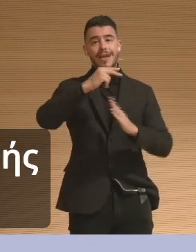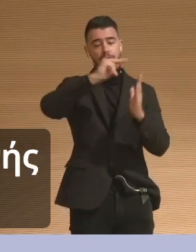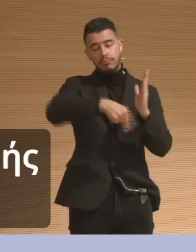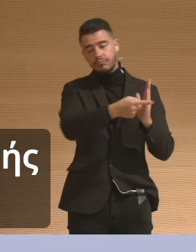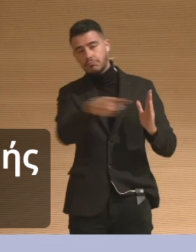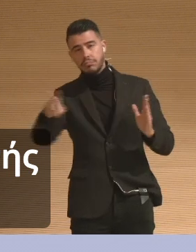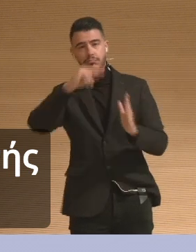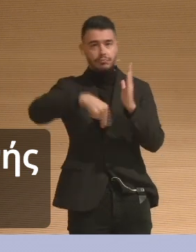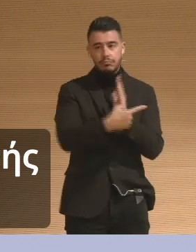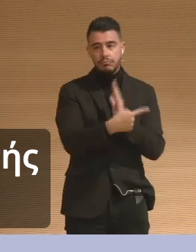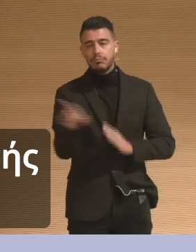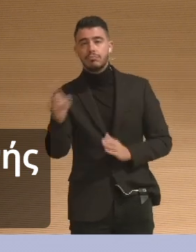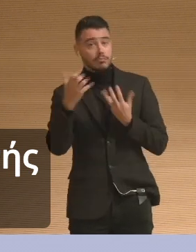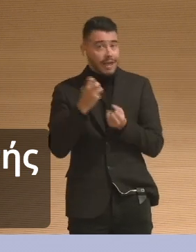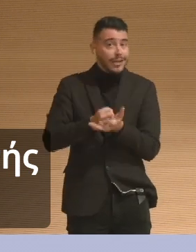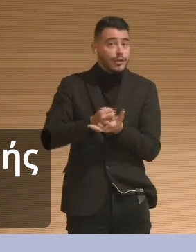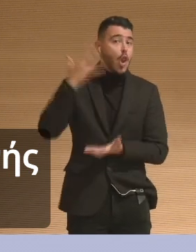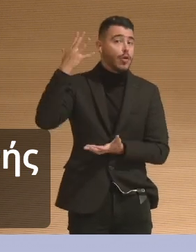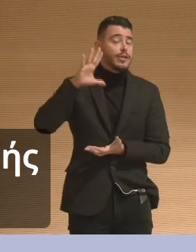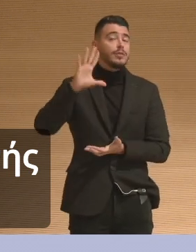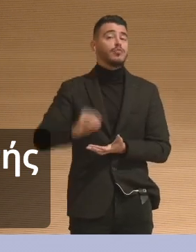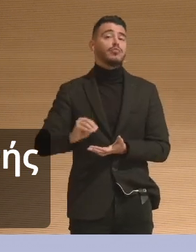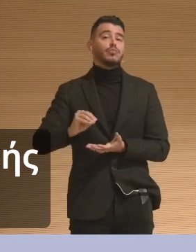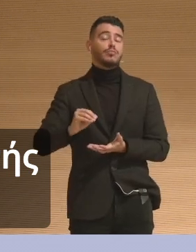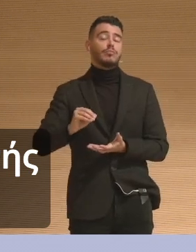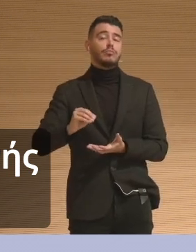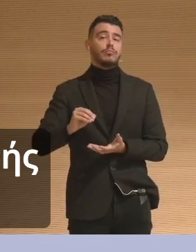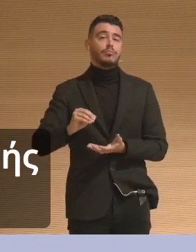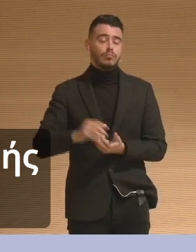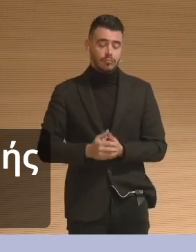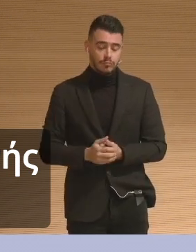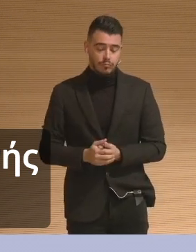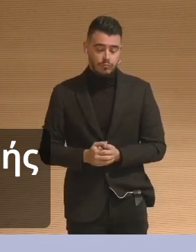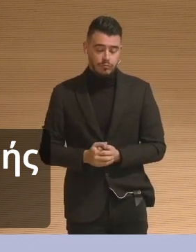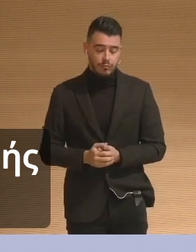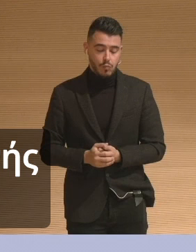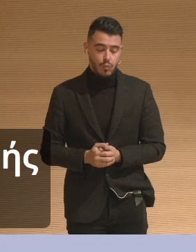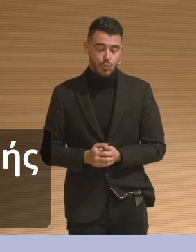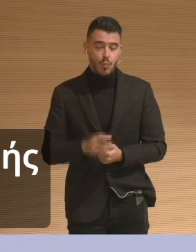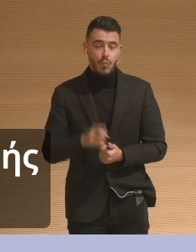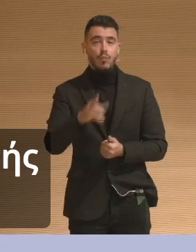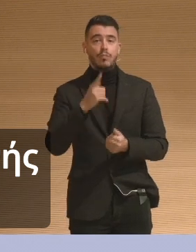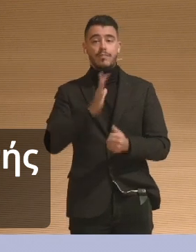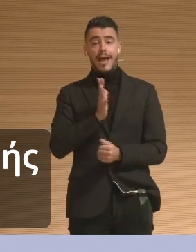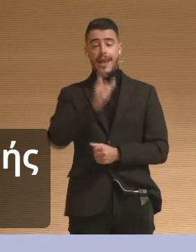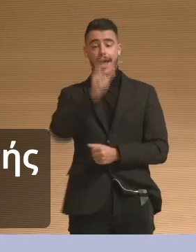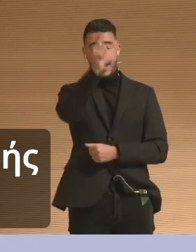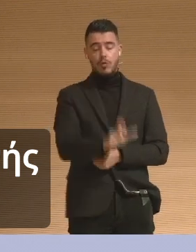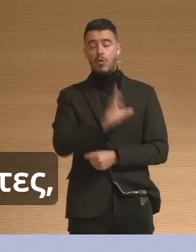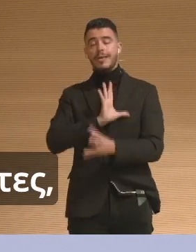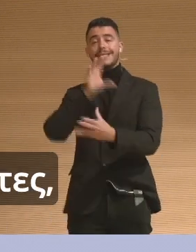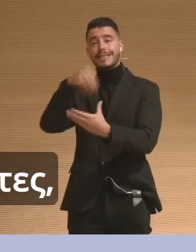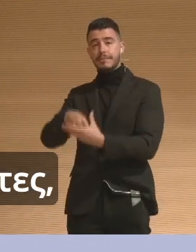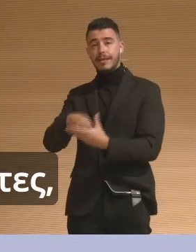assessment, of the participation of the of the patient in the social